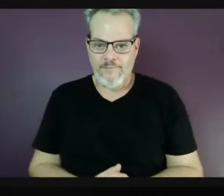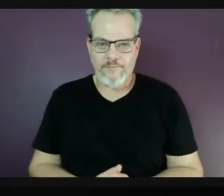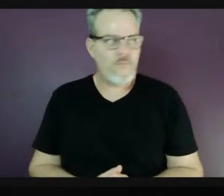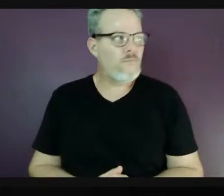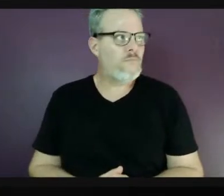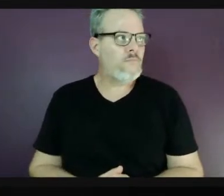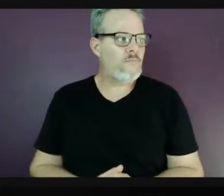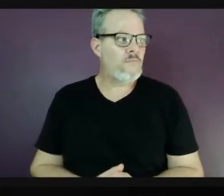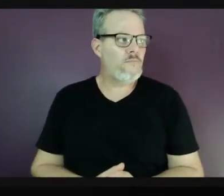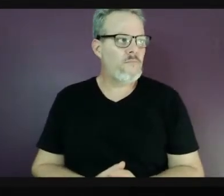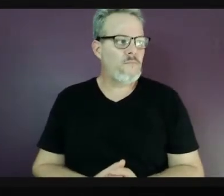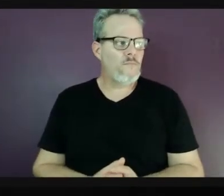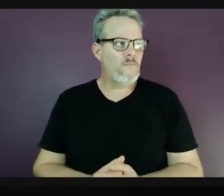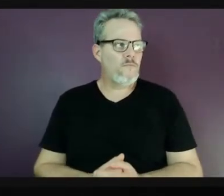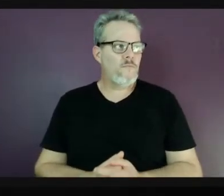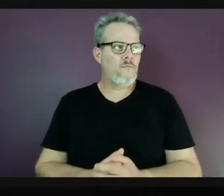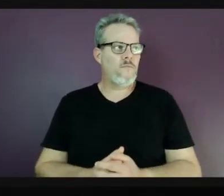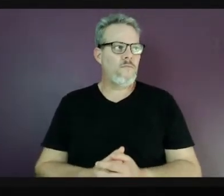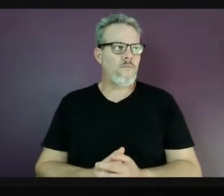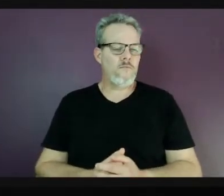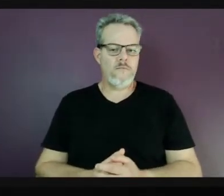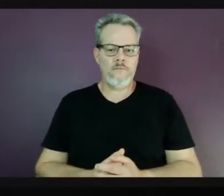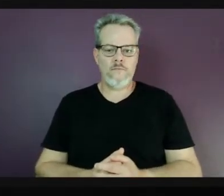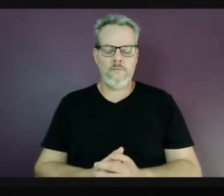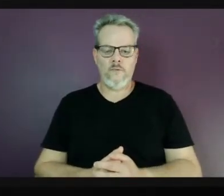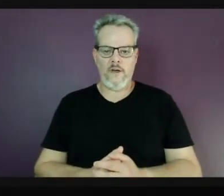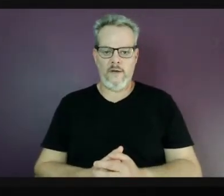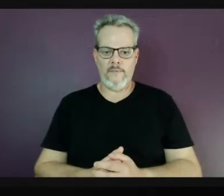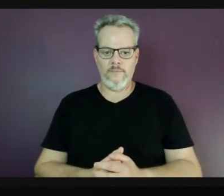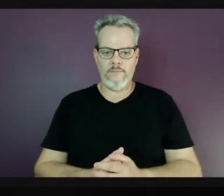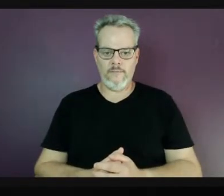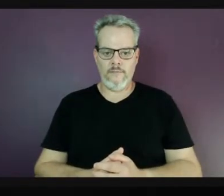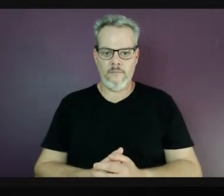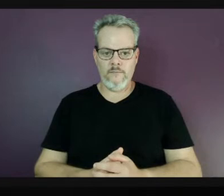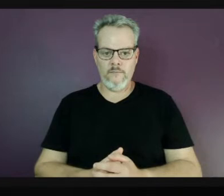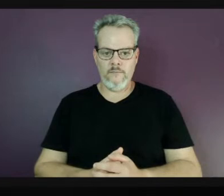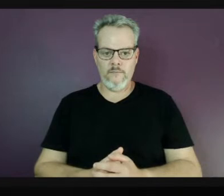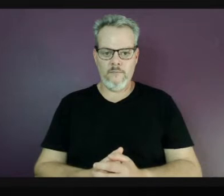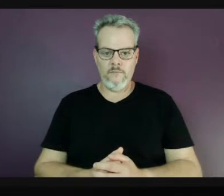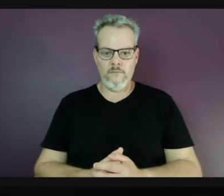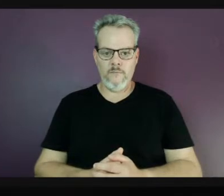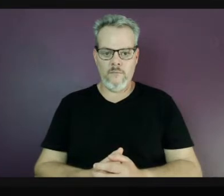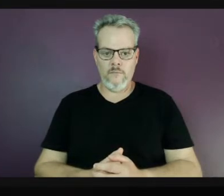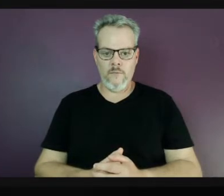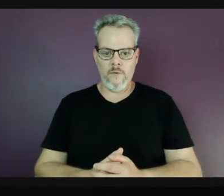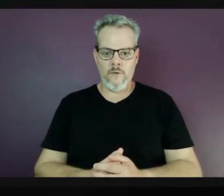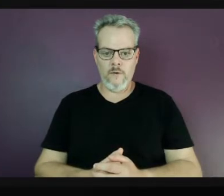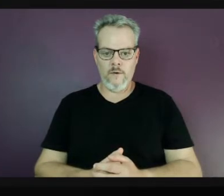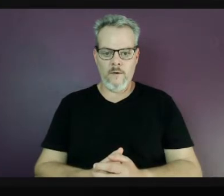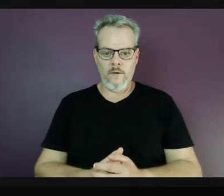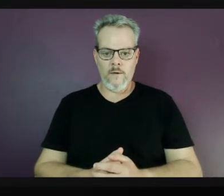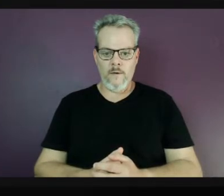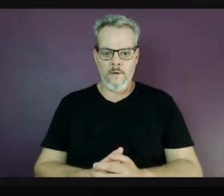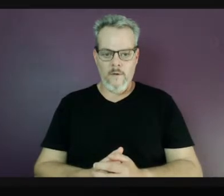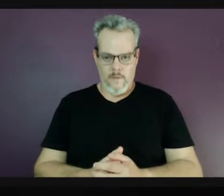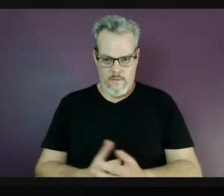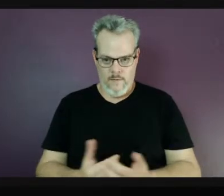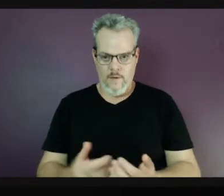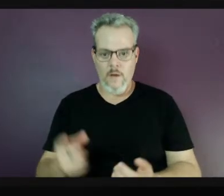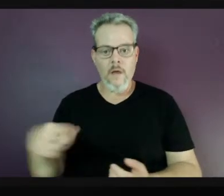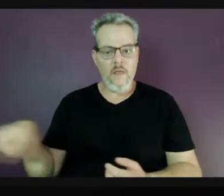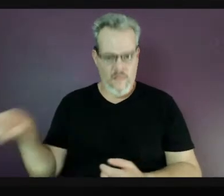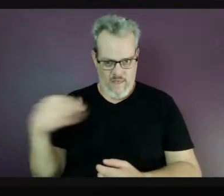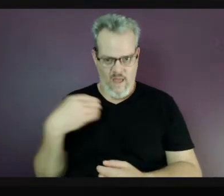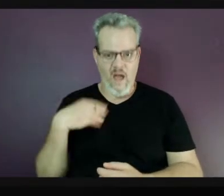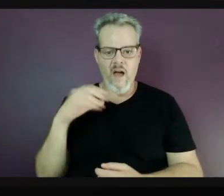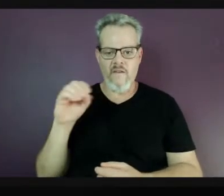fitting within a pattern pretty well. Of course, as we've warned before, there are outliers.